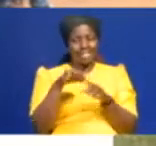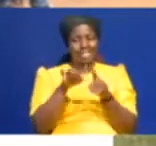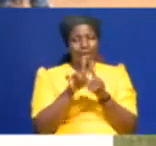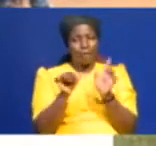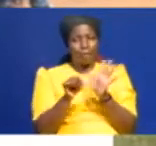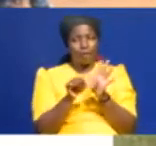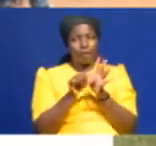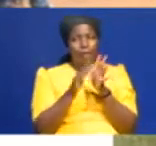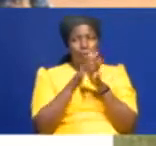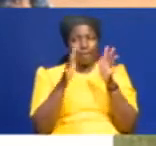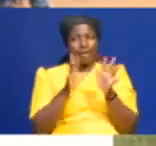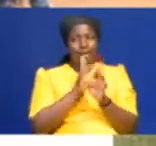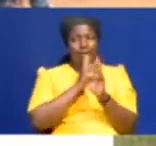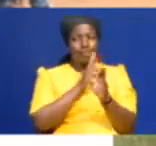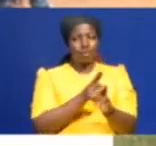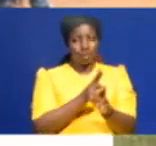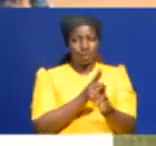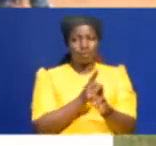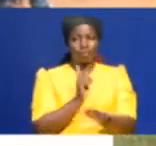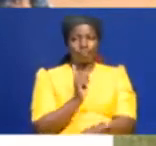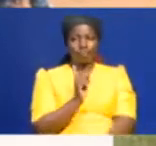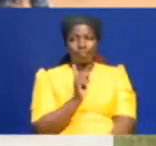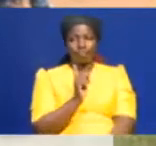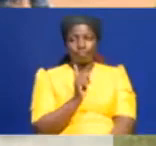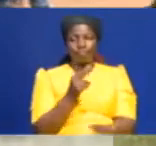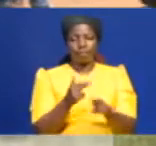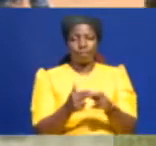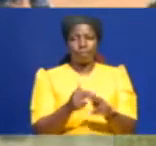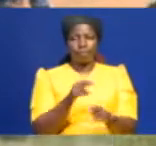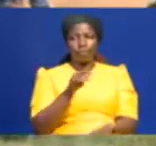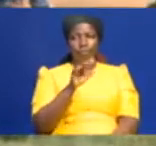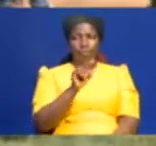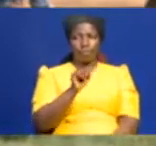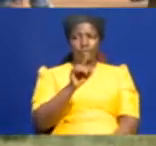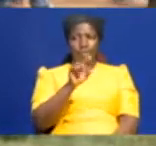neck. Reporting for Prime Edition, my name is Ndota Mokami.